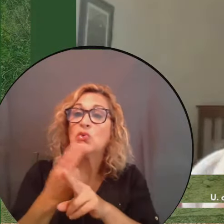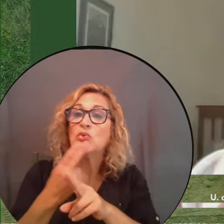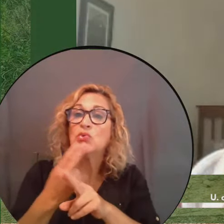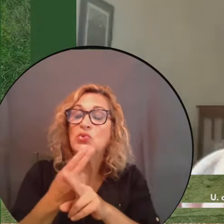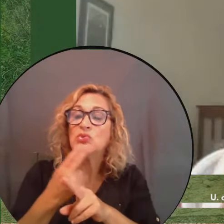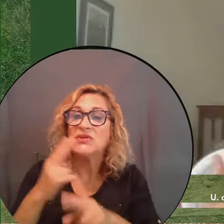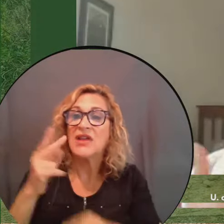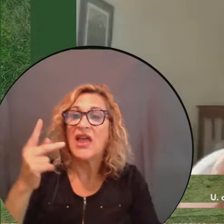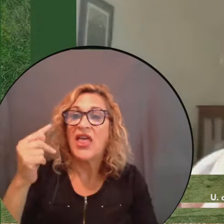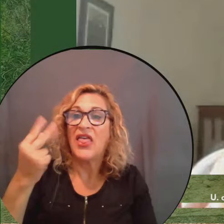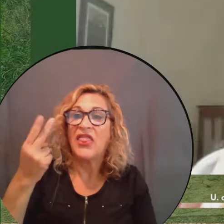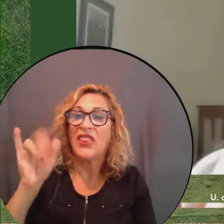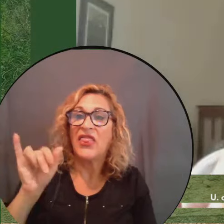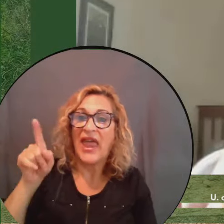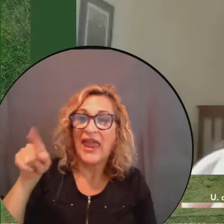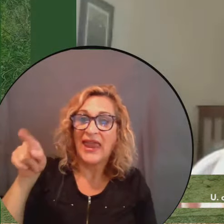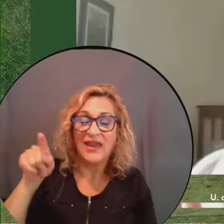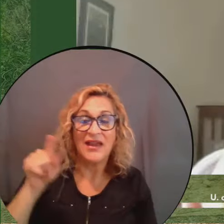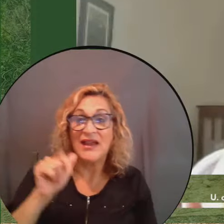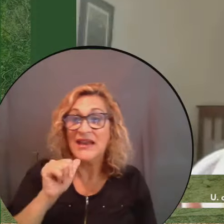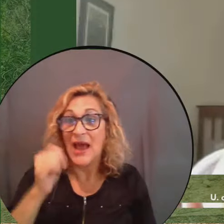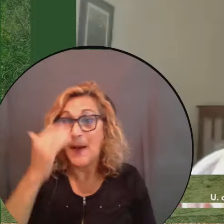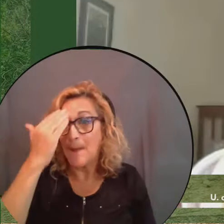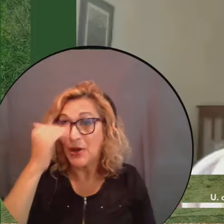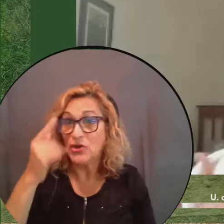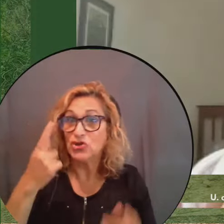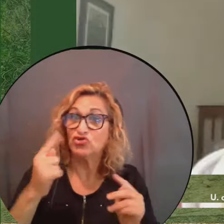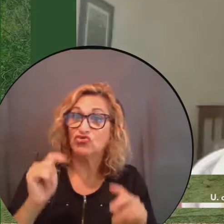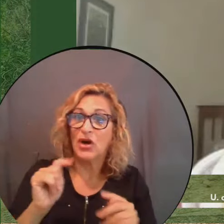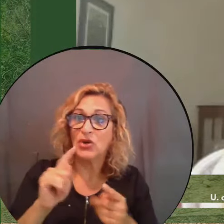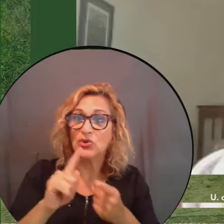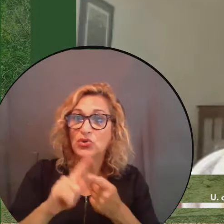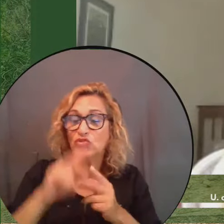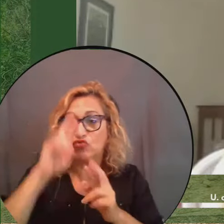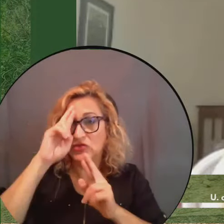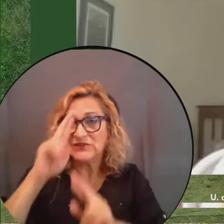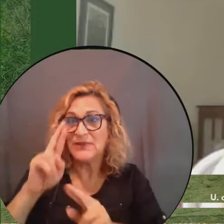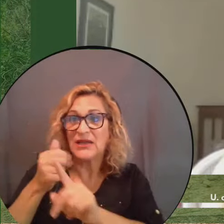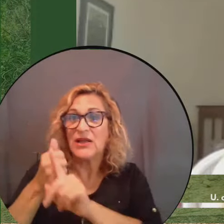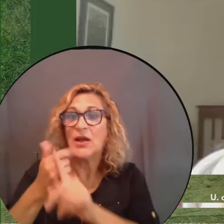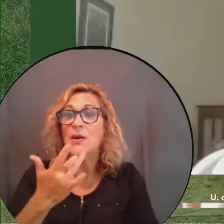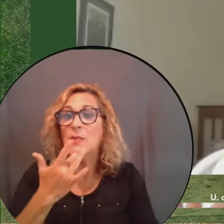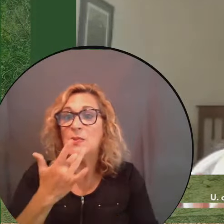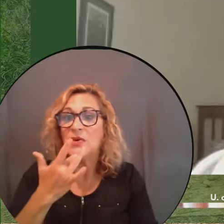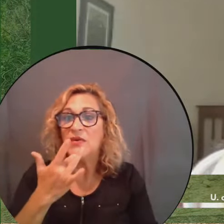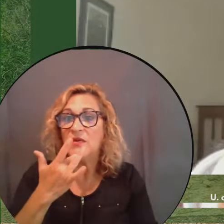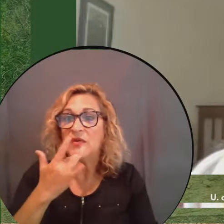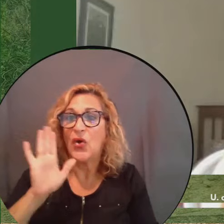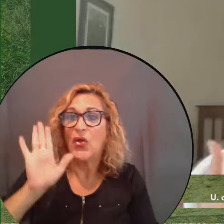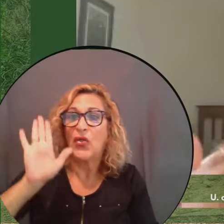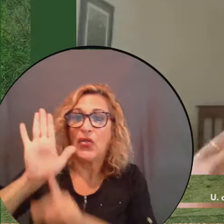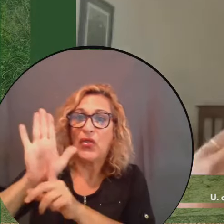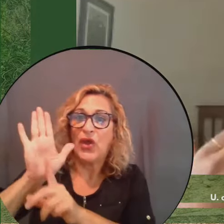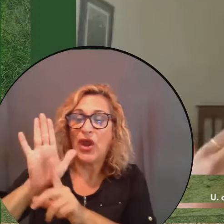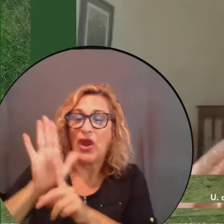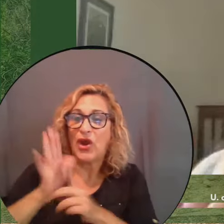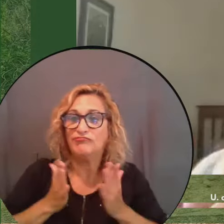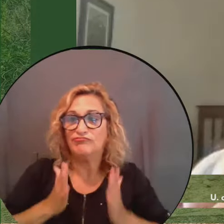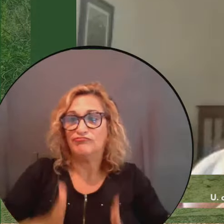They use the pronoun they, and it's not because they're trying to respect someone's preferred gender pronoun. It's because they